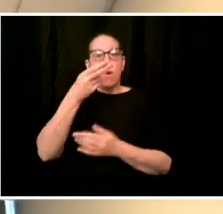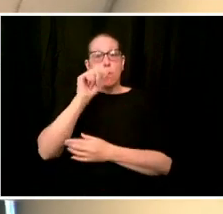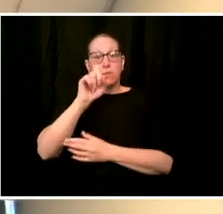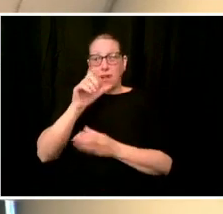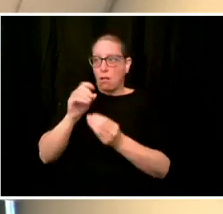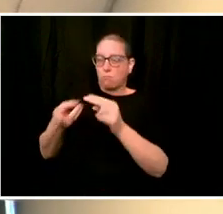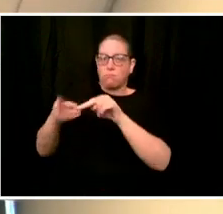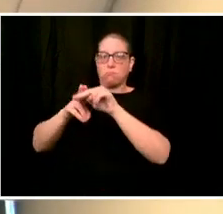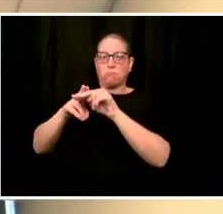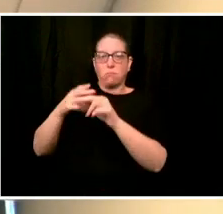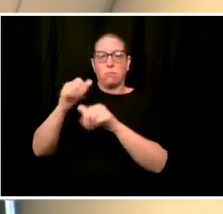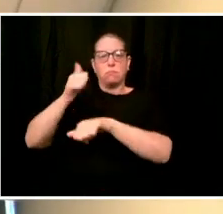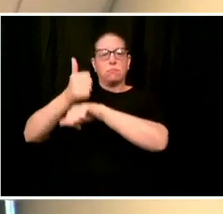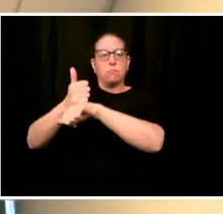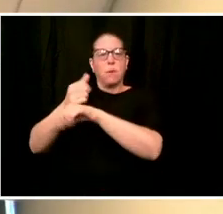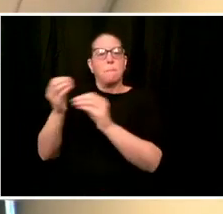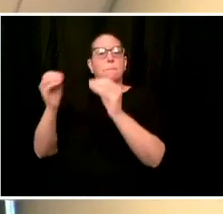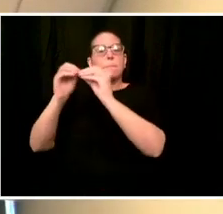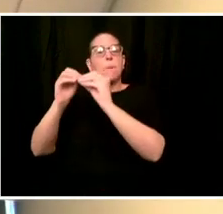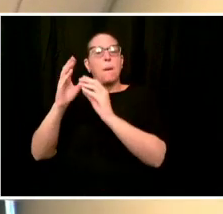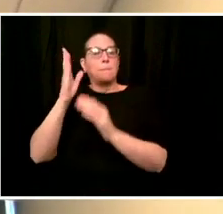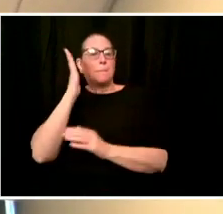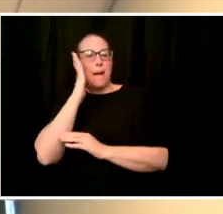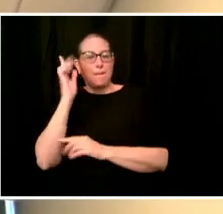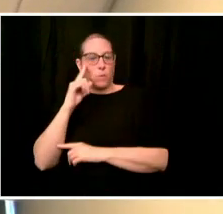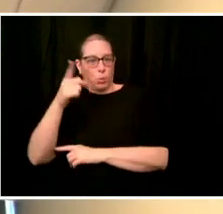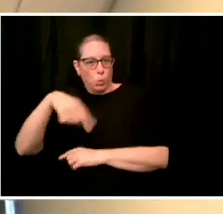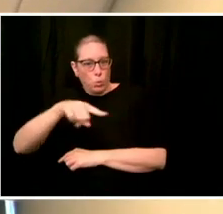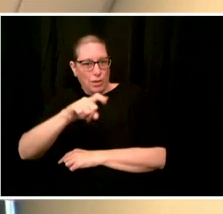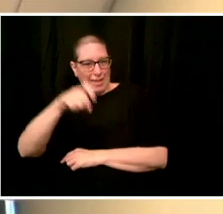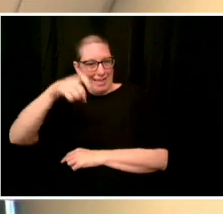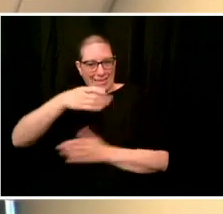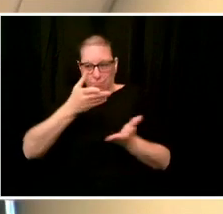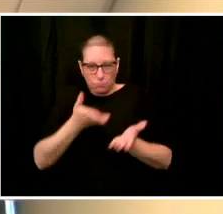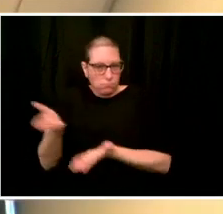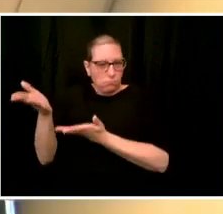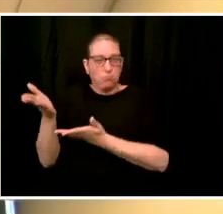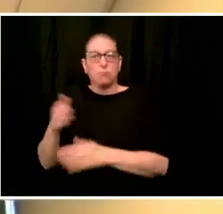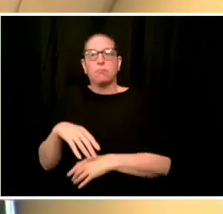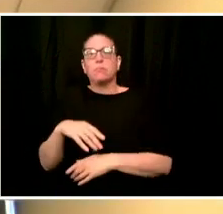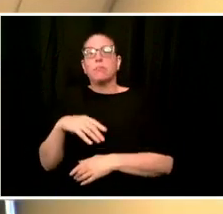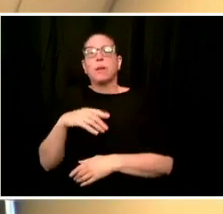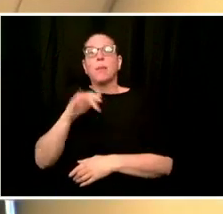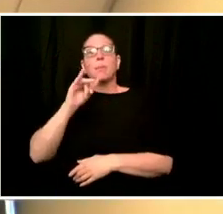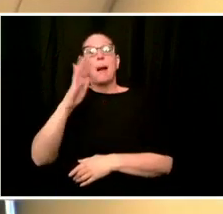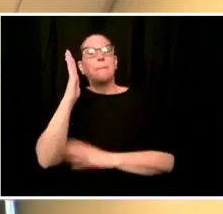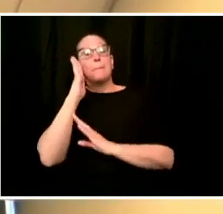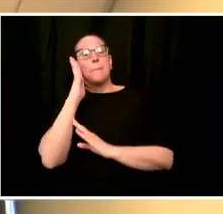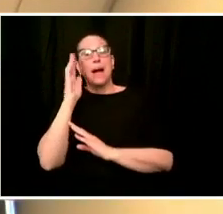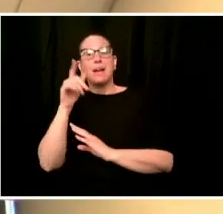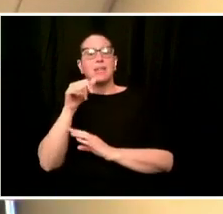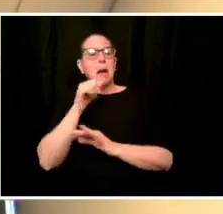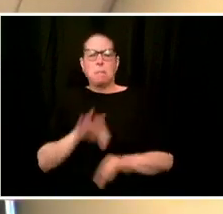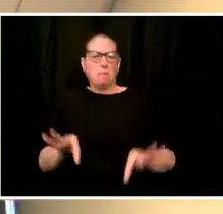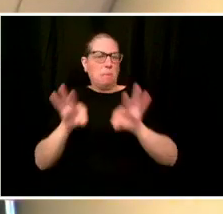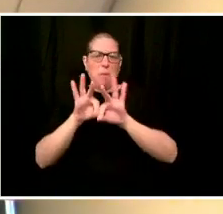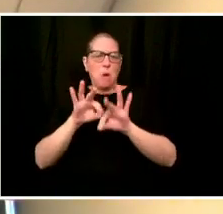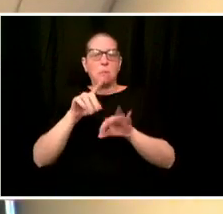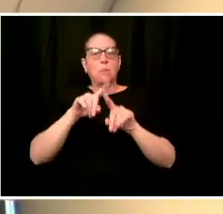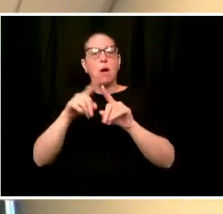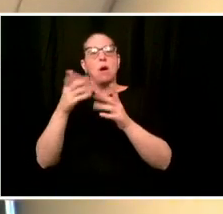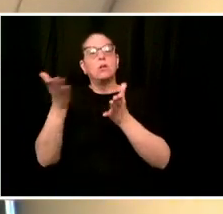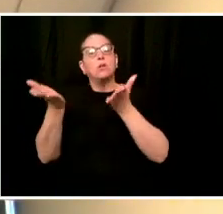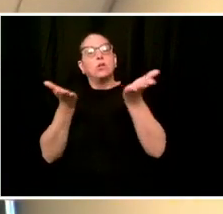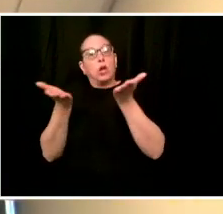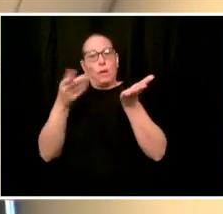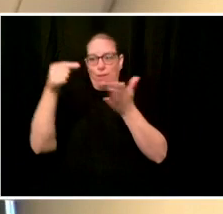simply a question of a bed, it's a question of the services and the supportive services that are needed. It's also important to remember that we're talking about